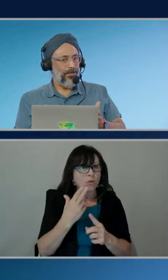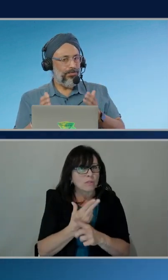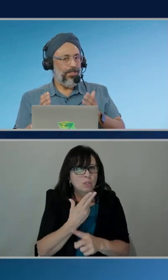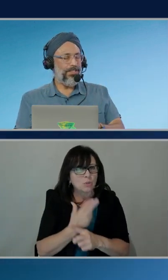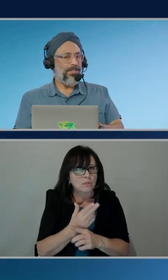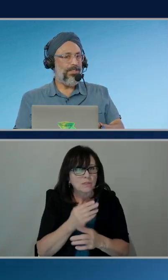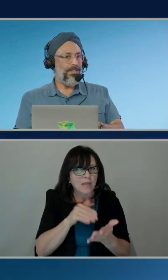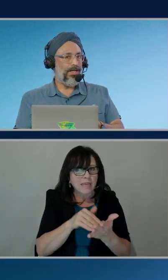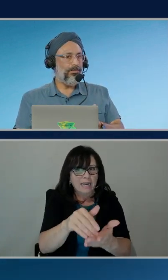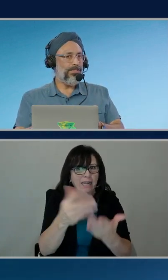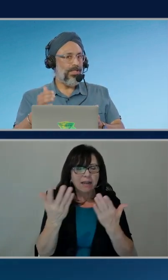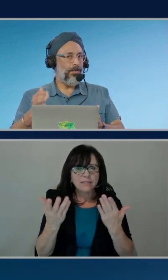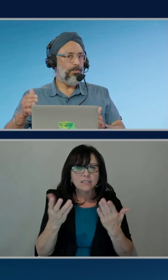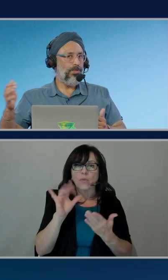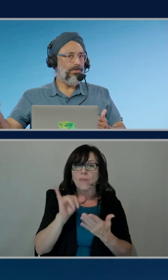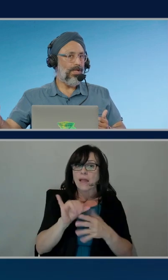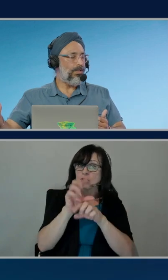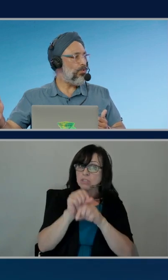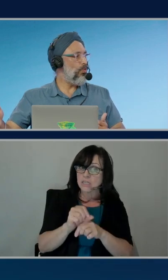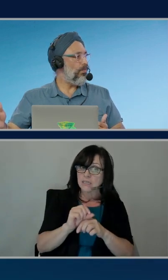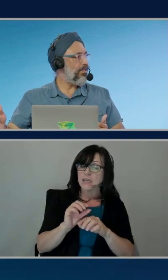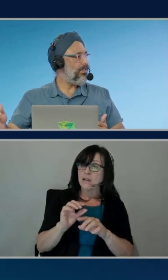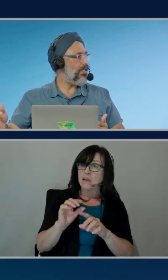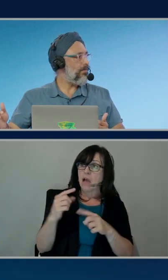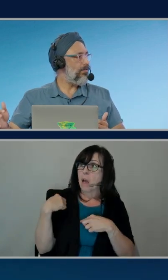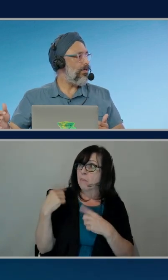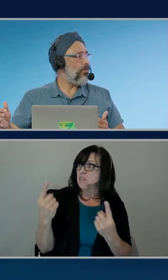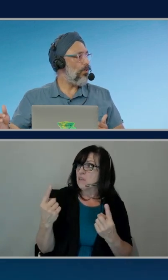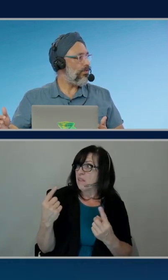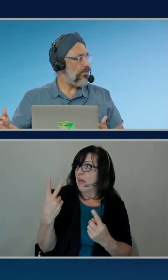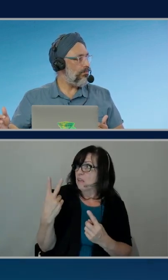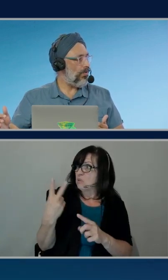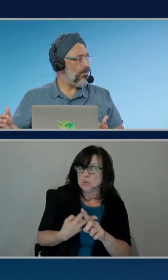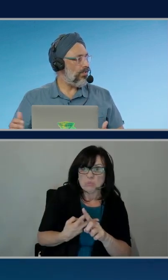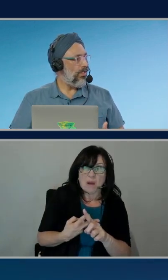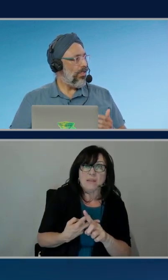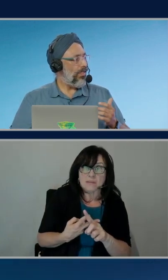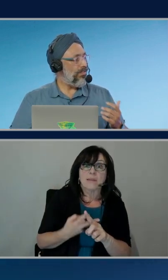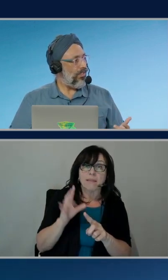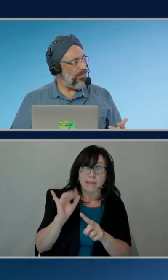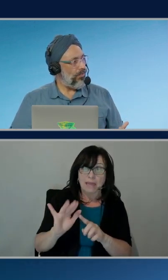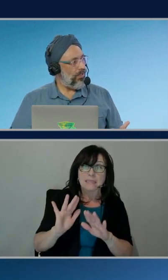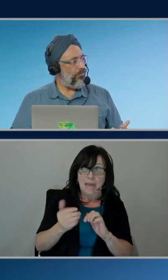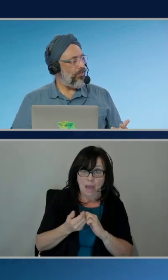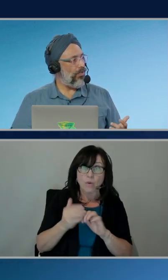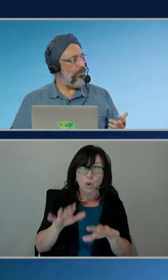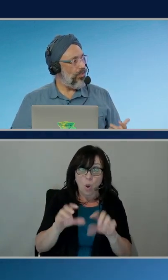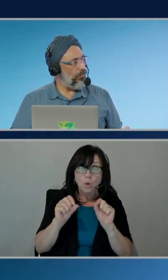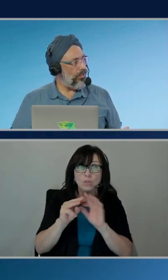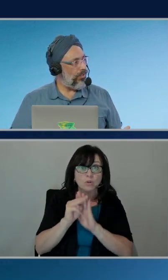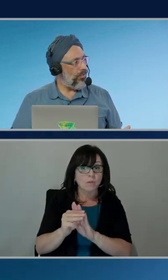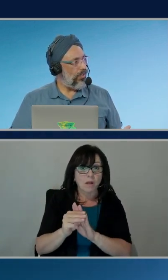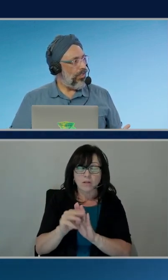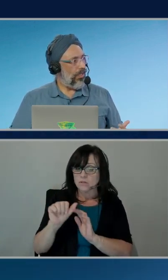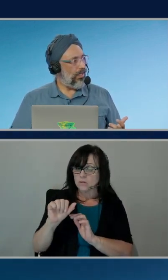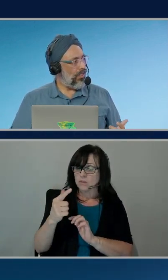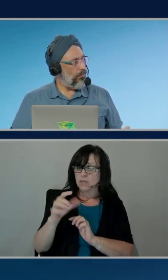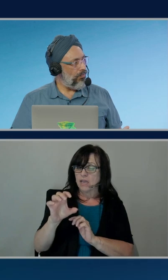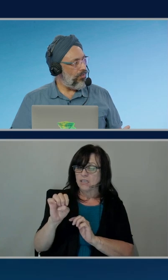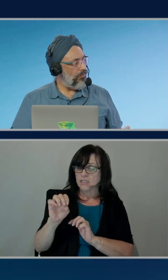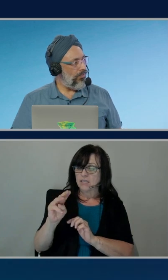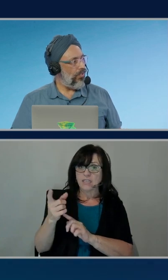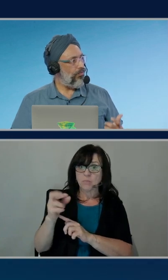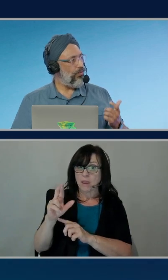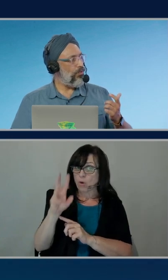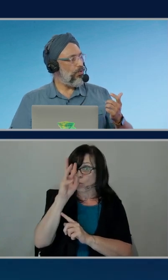is how traditionally, I would say up to even last 2 months has been the way to host these models. In SageMaker, we've now innovated and come